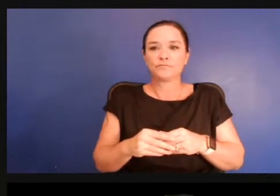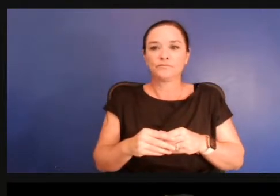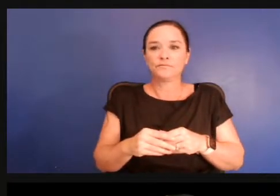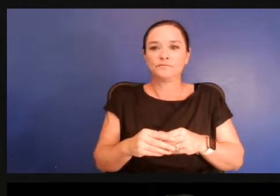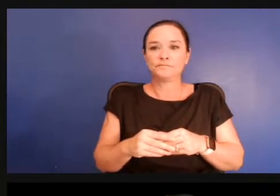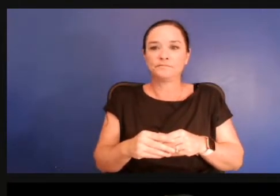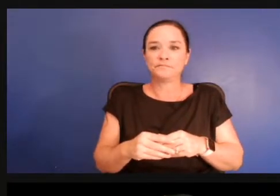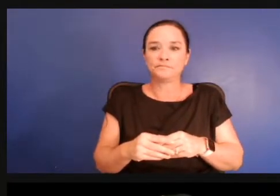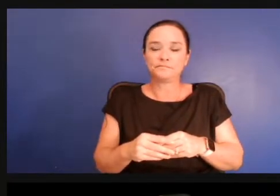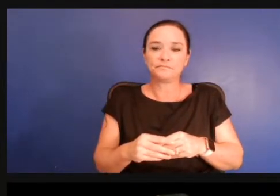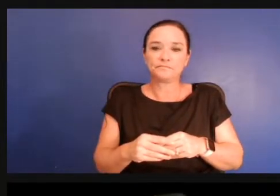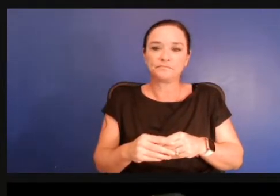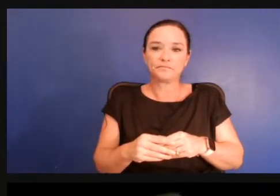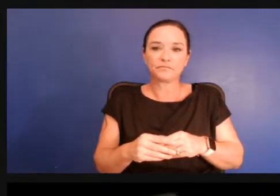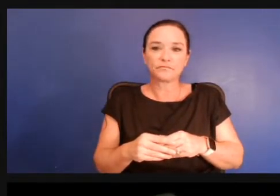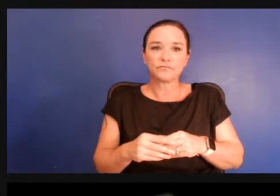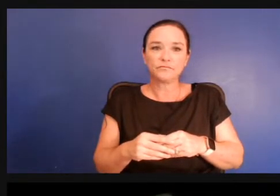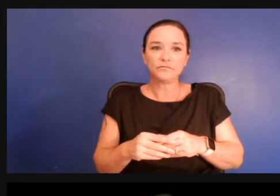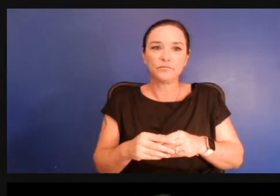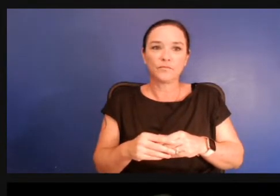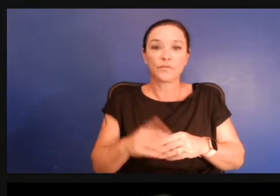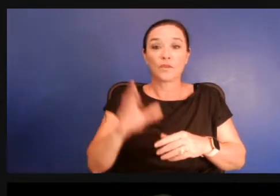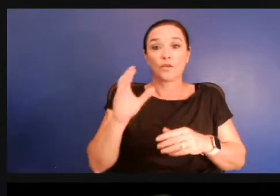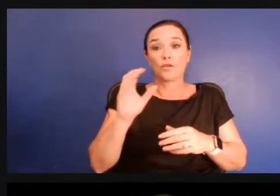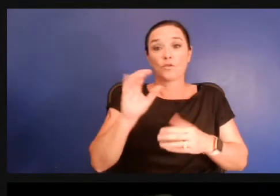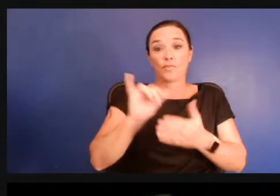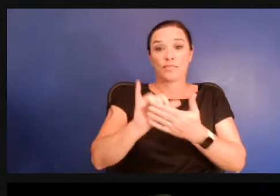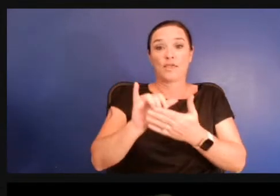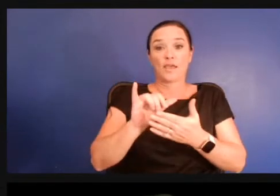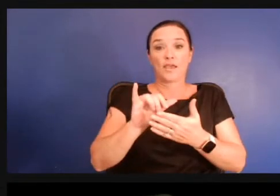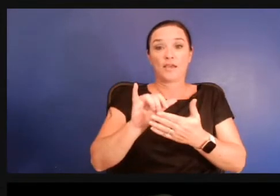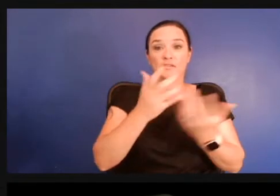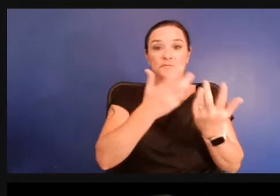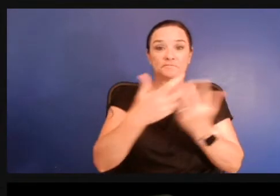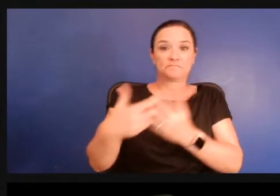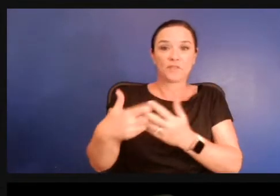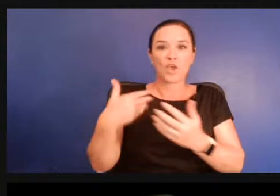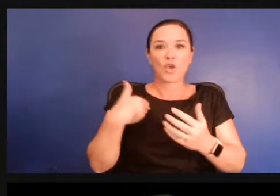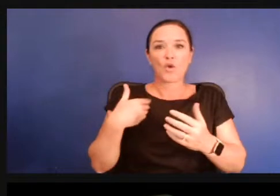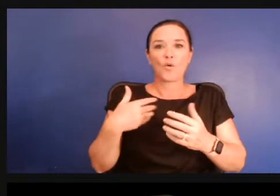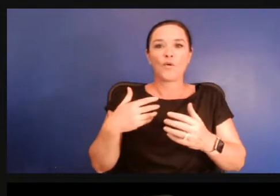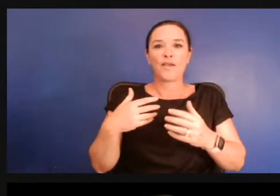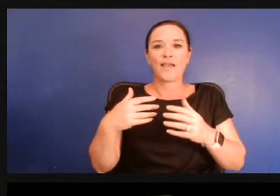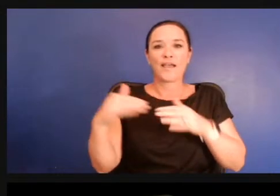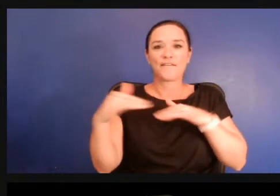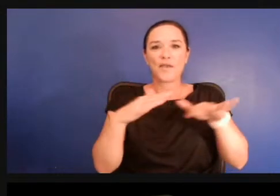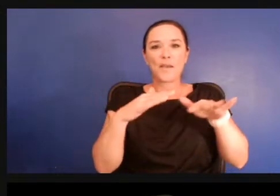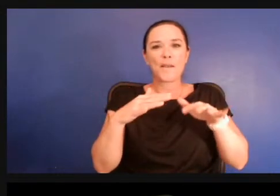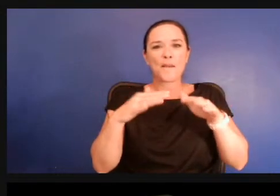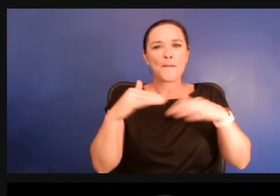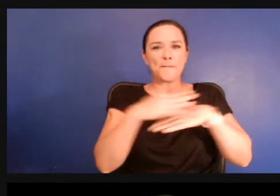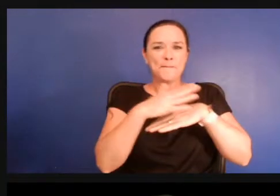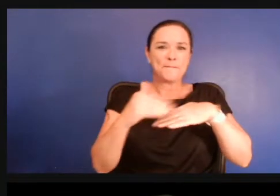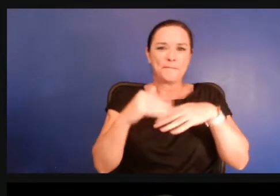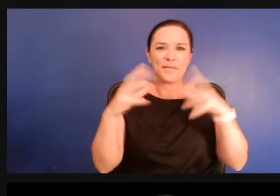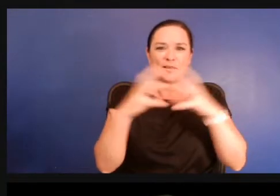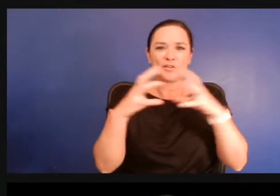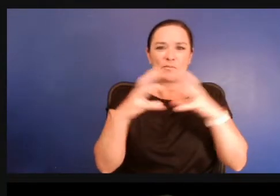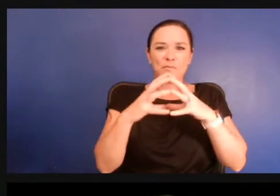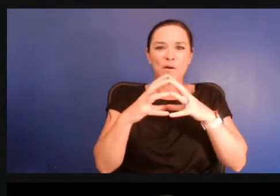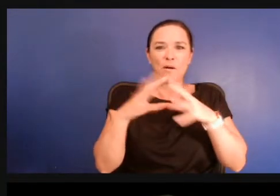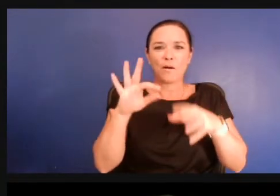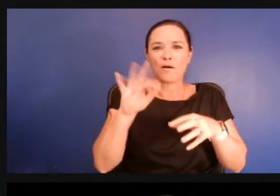those size aftershocks. So all that's falling in line. We have our beach ball moment tensor fault plane solution here.